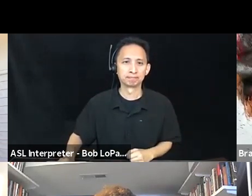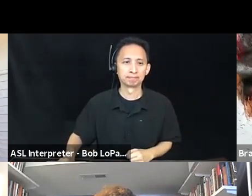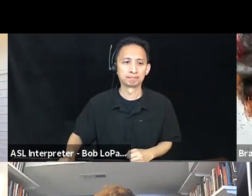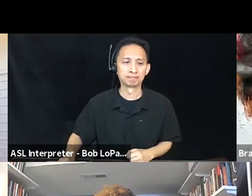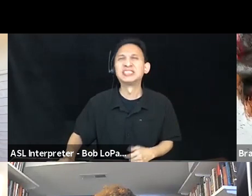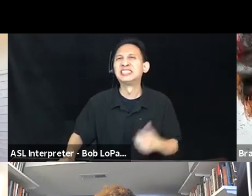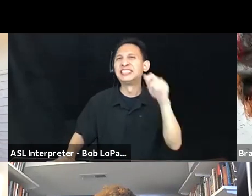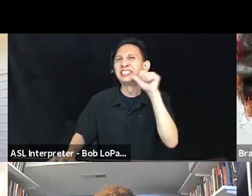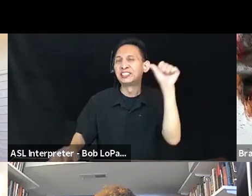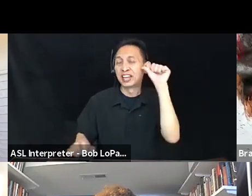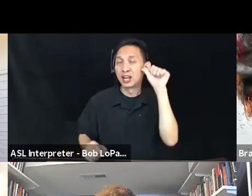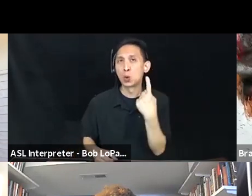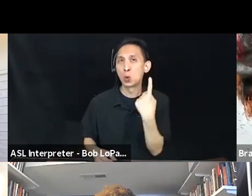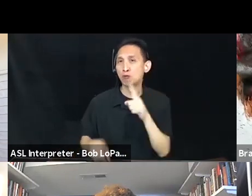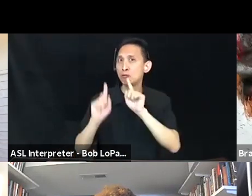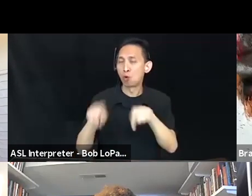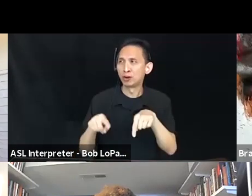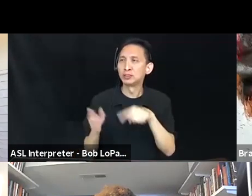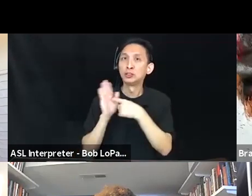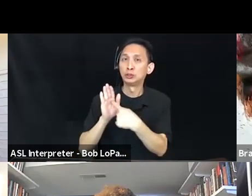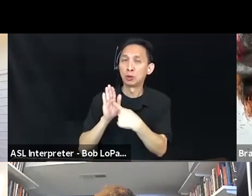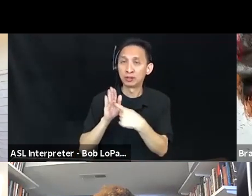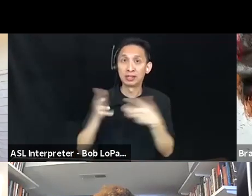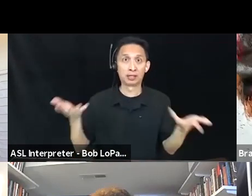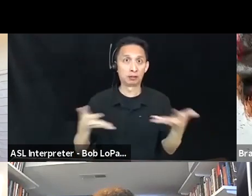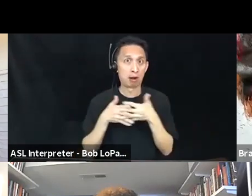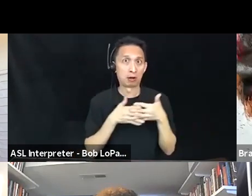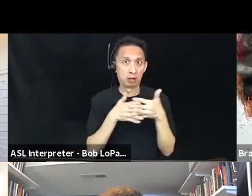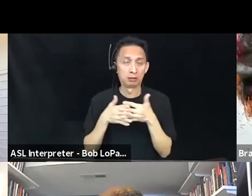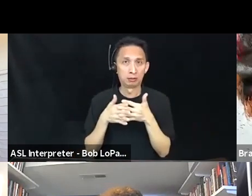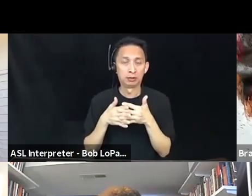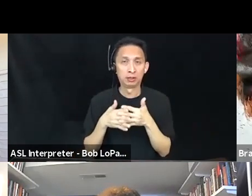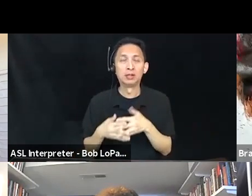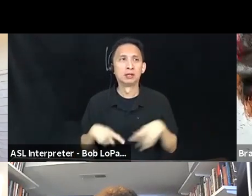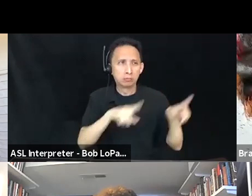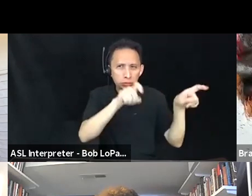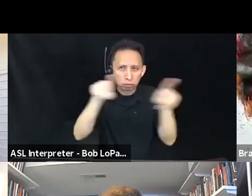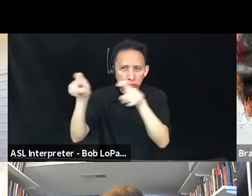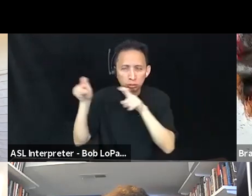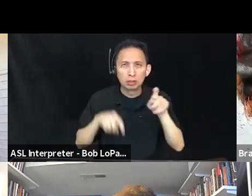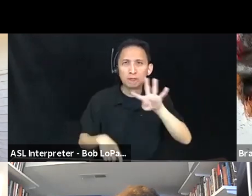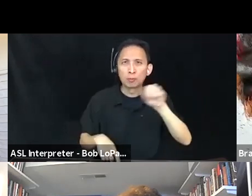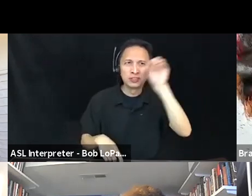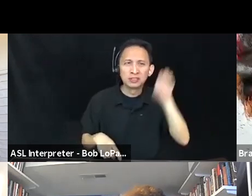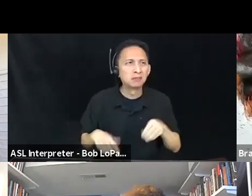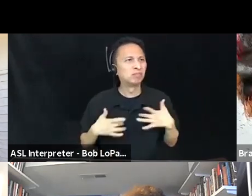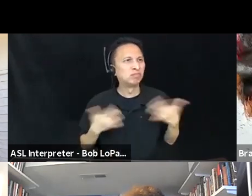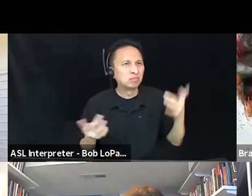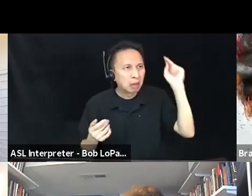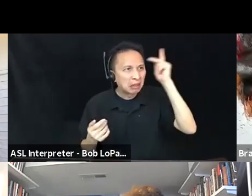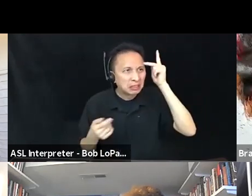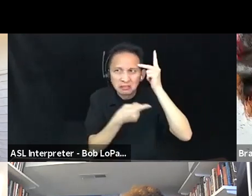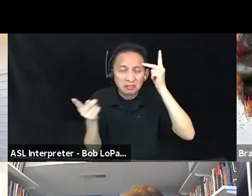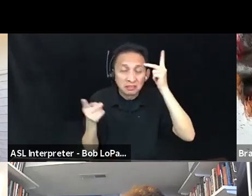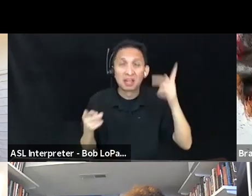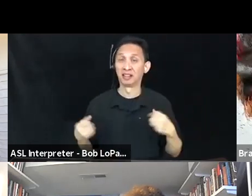A report yesterday indicated that 40% of those in the United States polled about the current political climate, feared